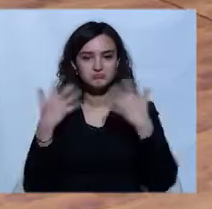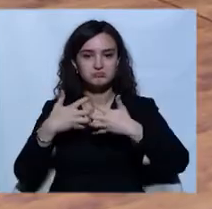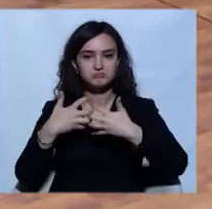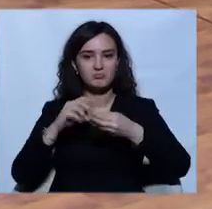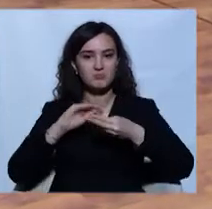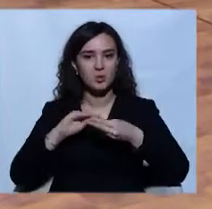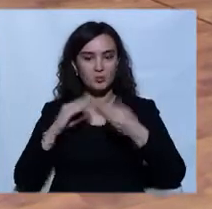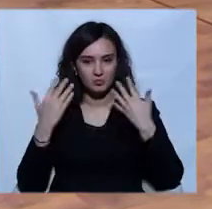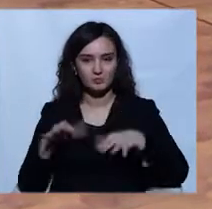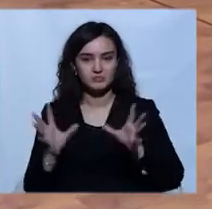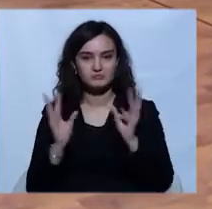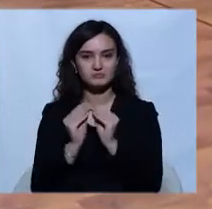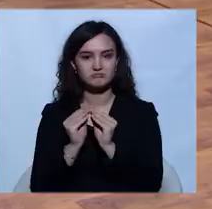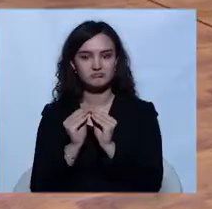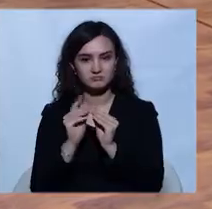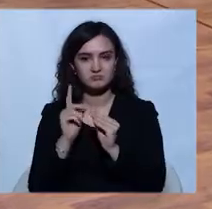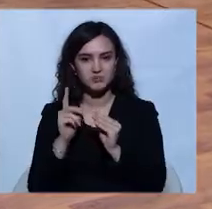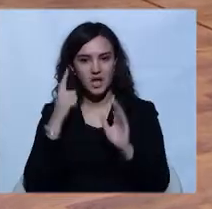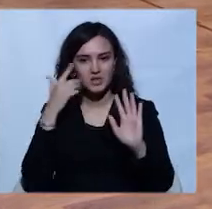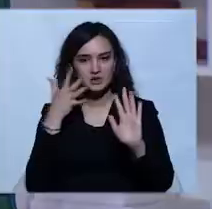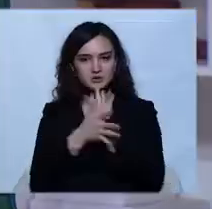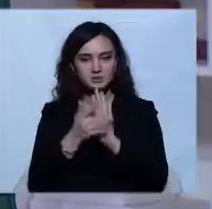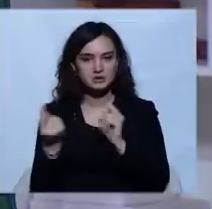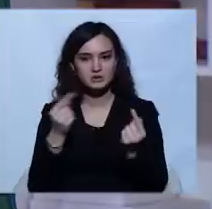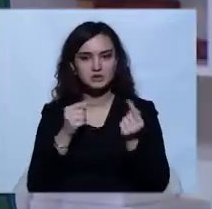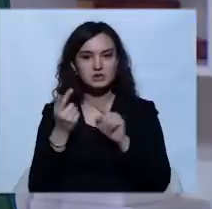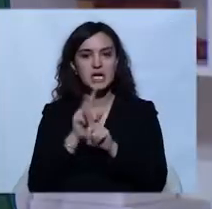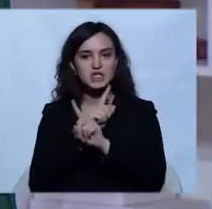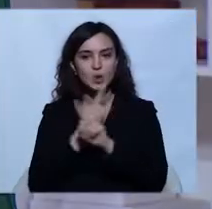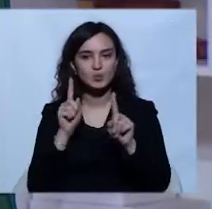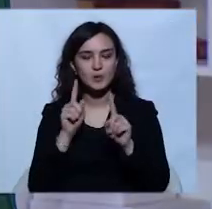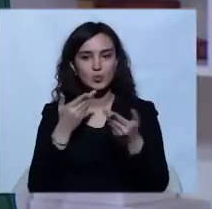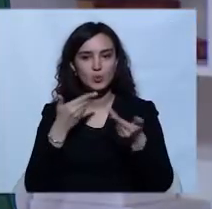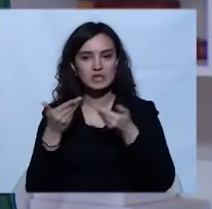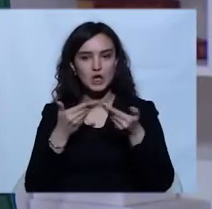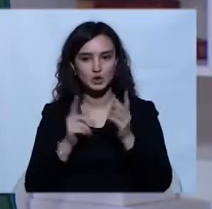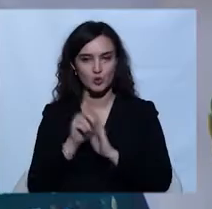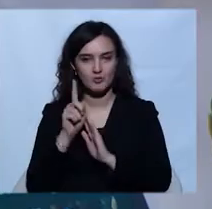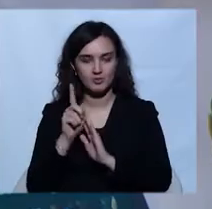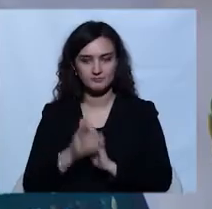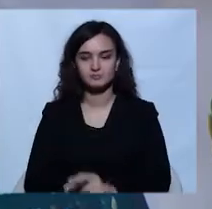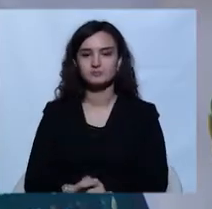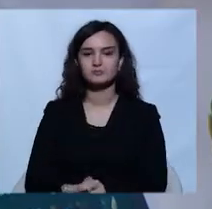learn from each other, and have a very special relationship with each other.